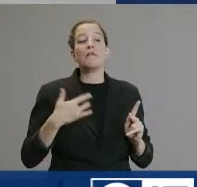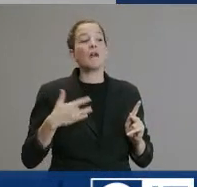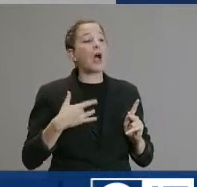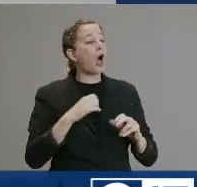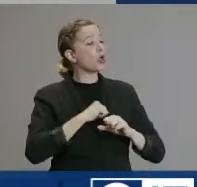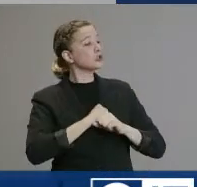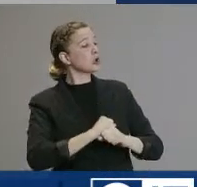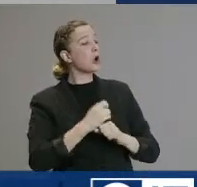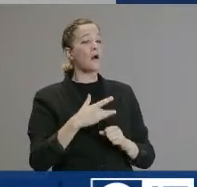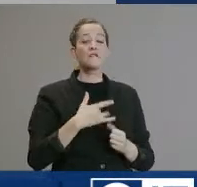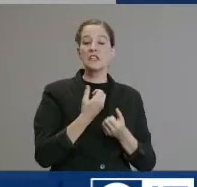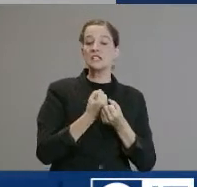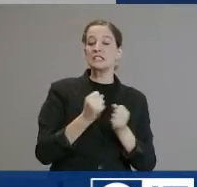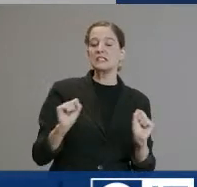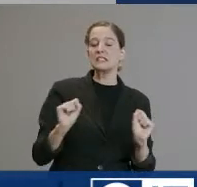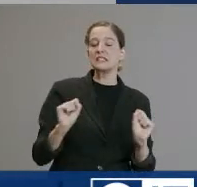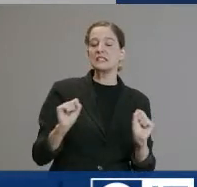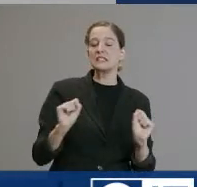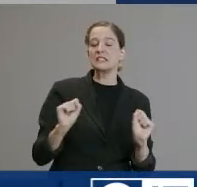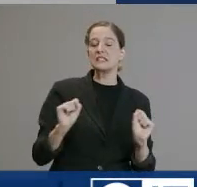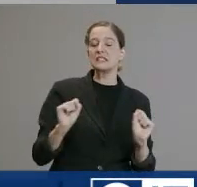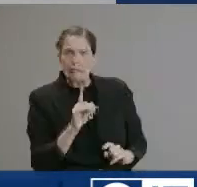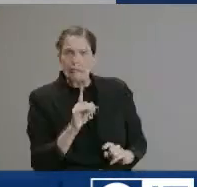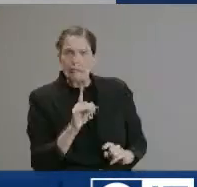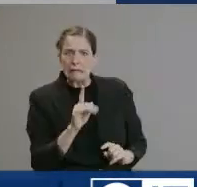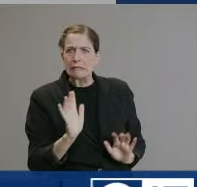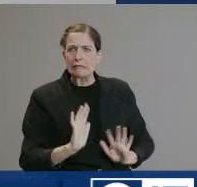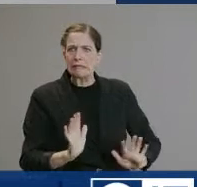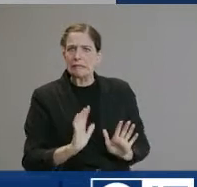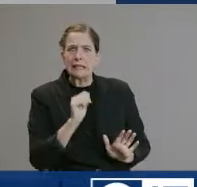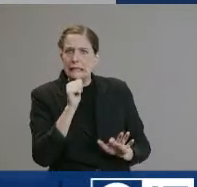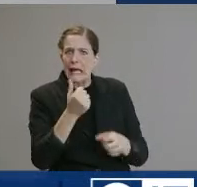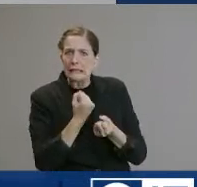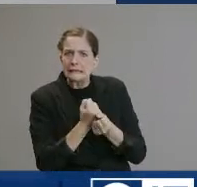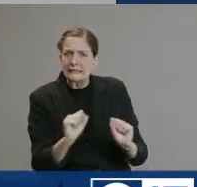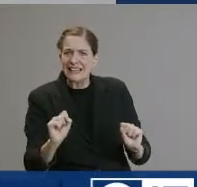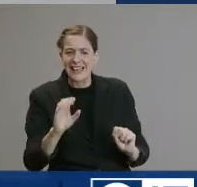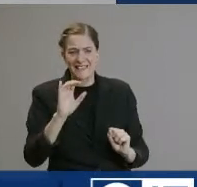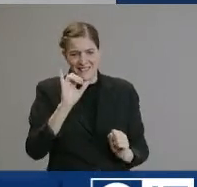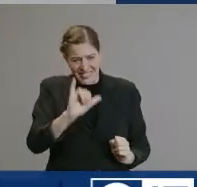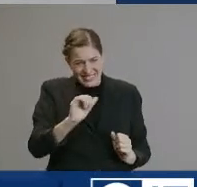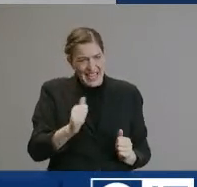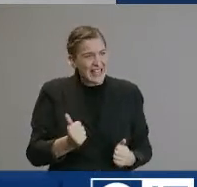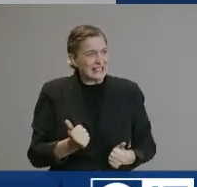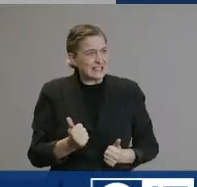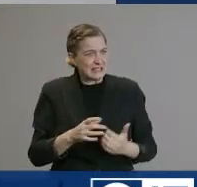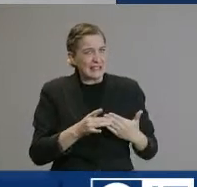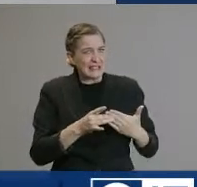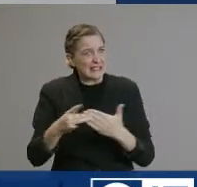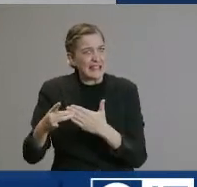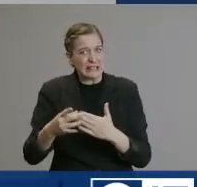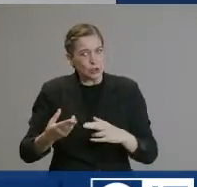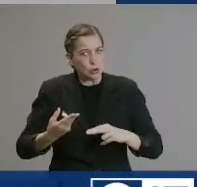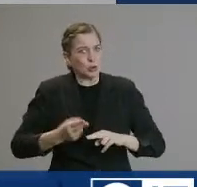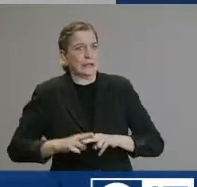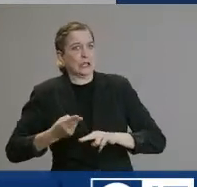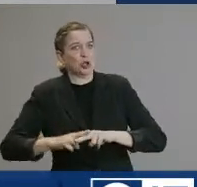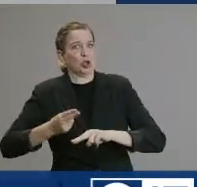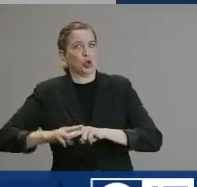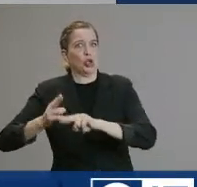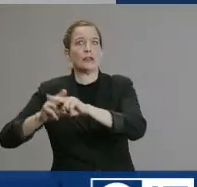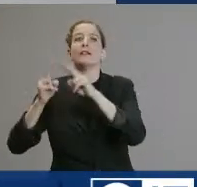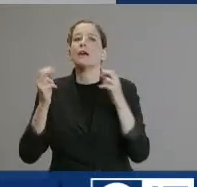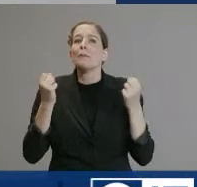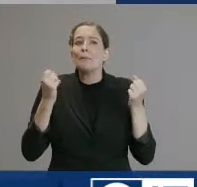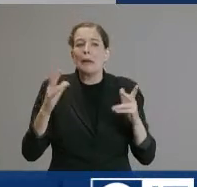social distancing, and that's one of the things that's contributing to our high numbers? I mean, do you feel like there are too many people that have thought, you know what, this is behind us,